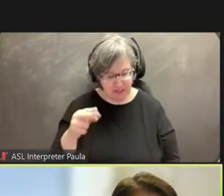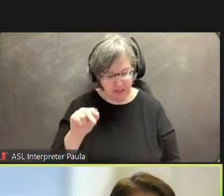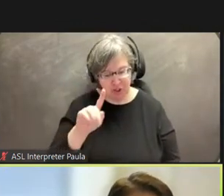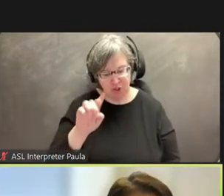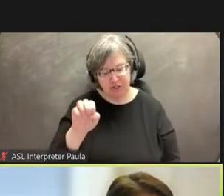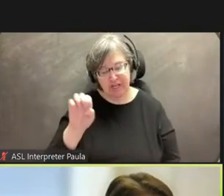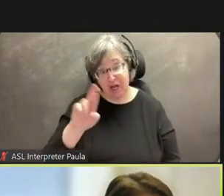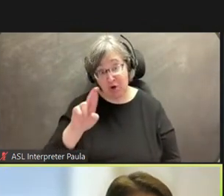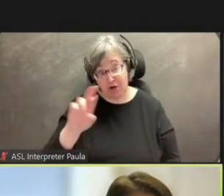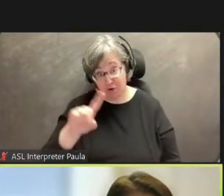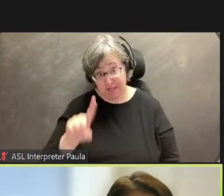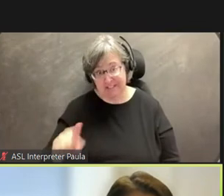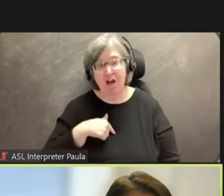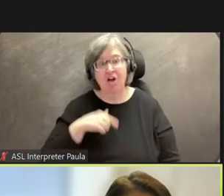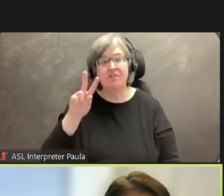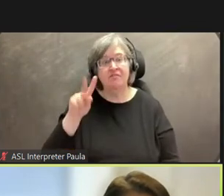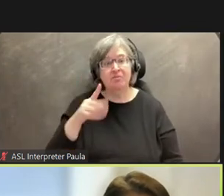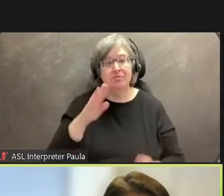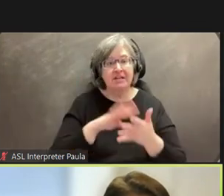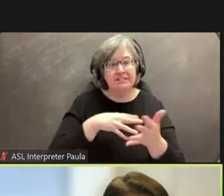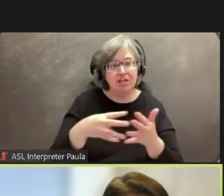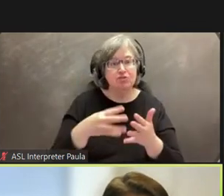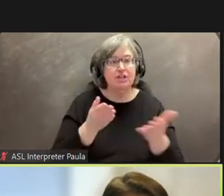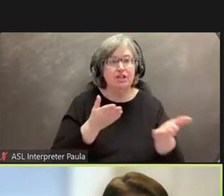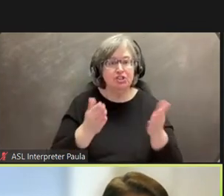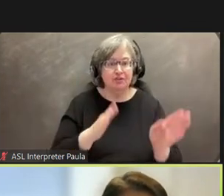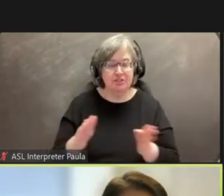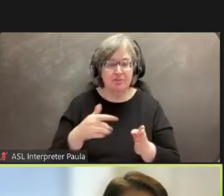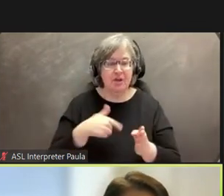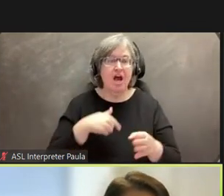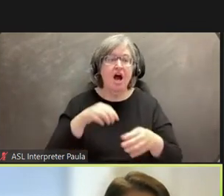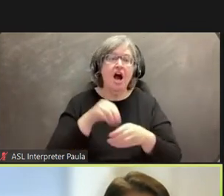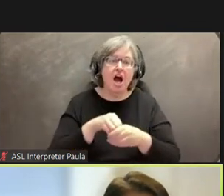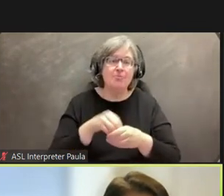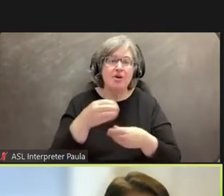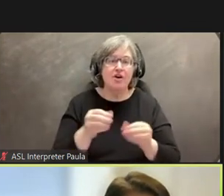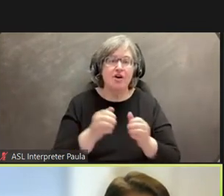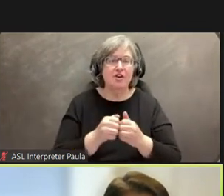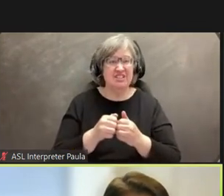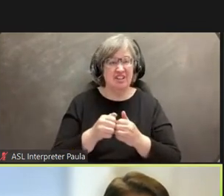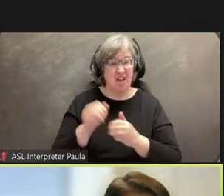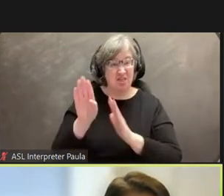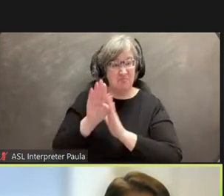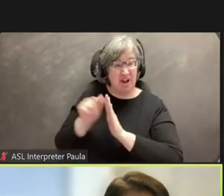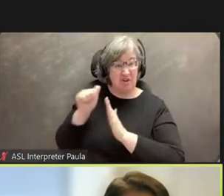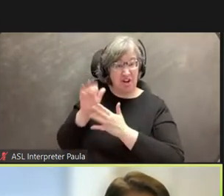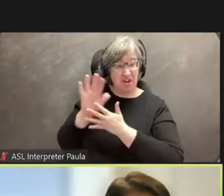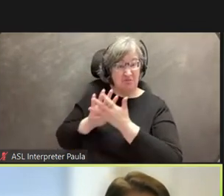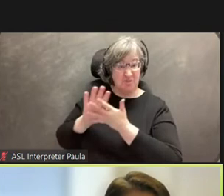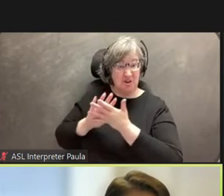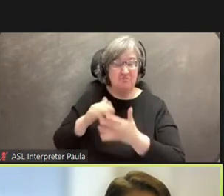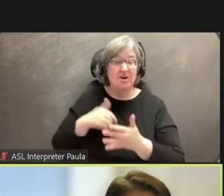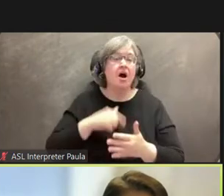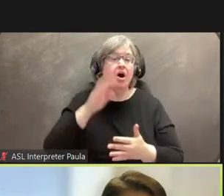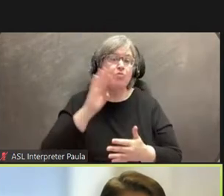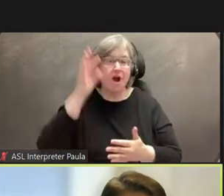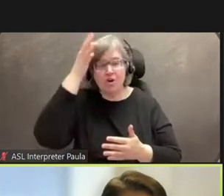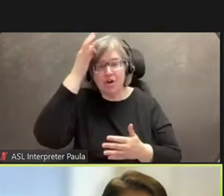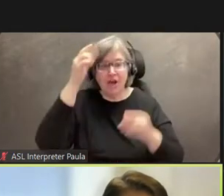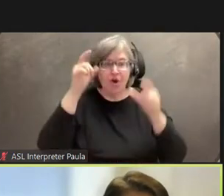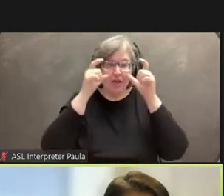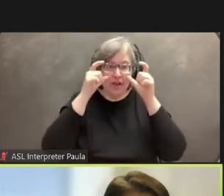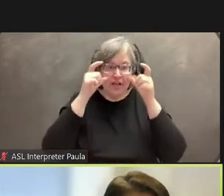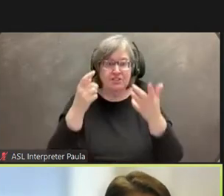Service Planning. I'm in the office with a blurred screen. I have brown hair, glasses, and wearing a